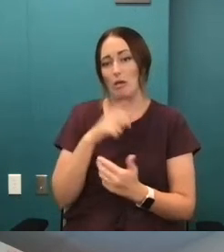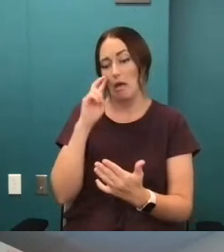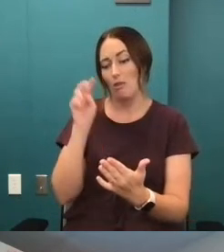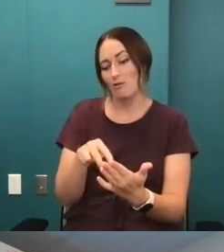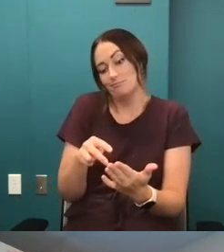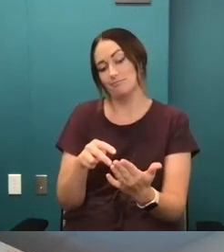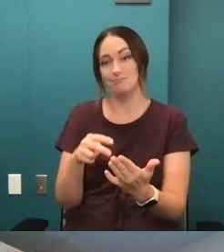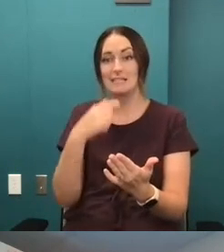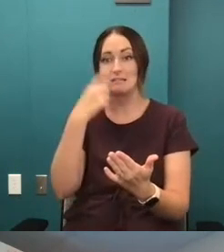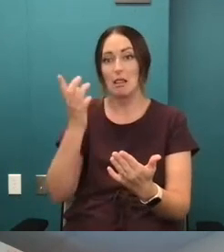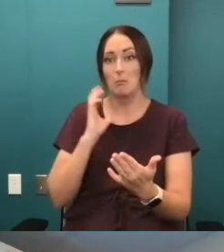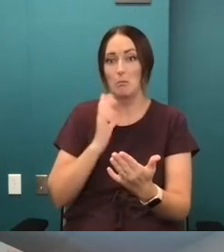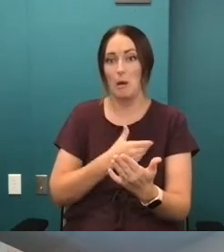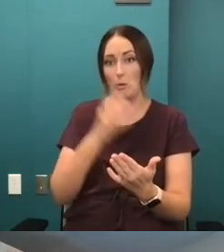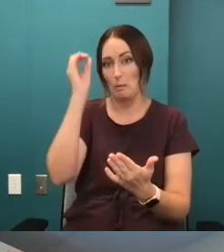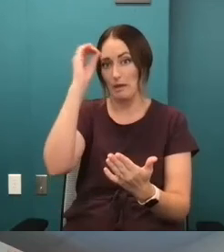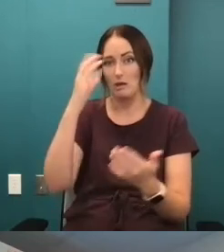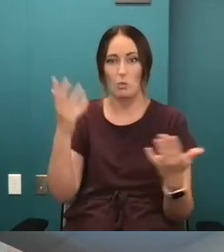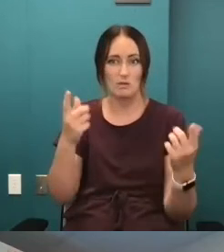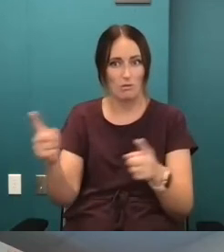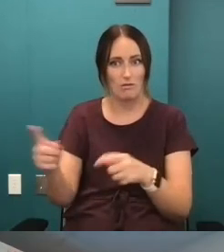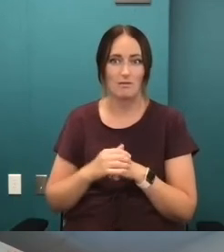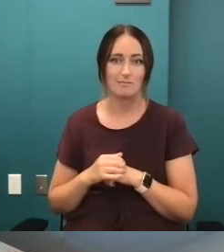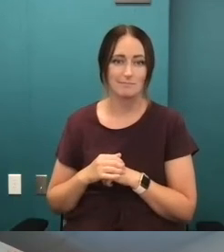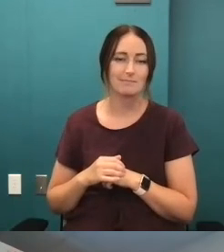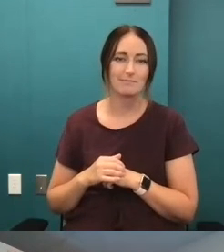what we think is going on. Okay, next.